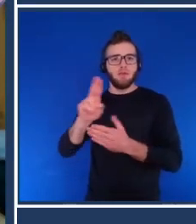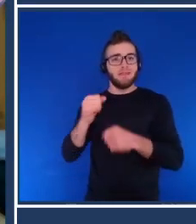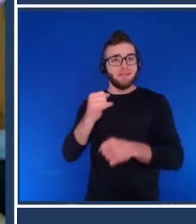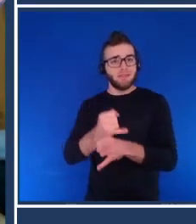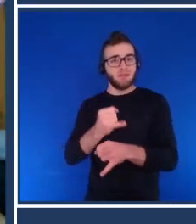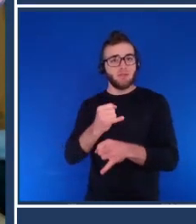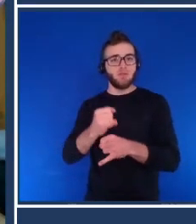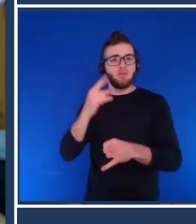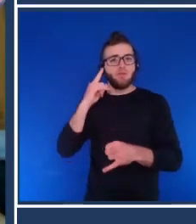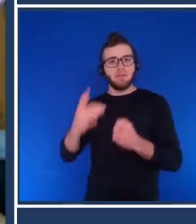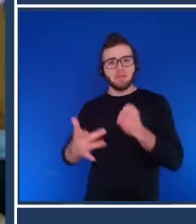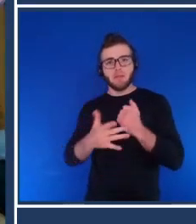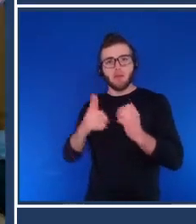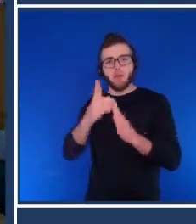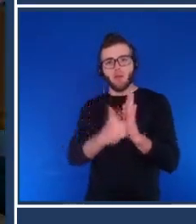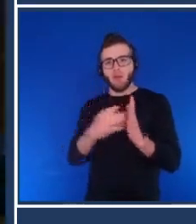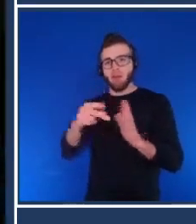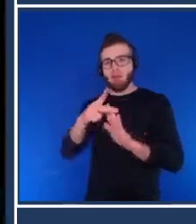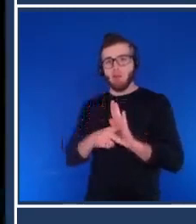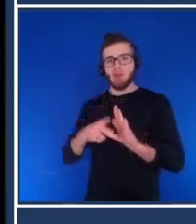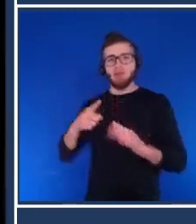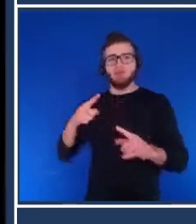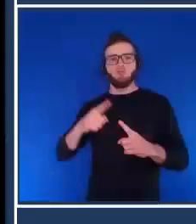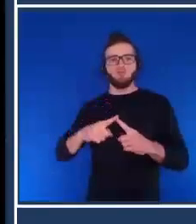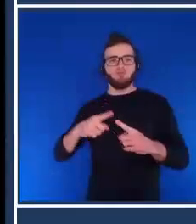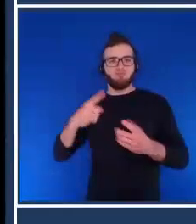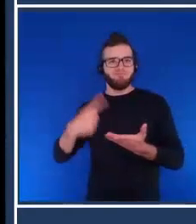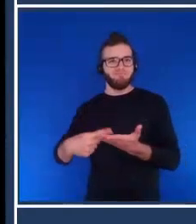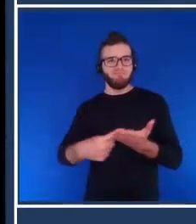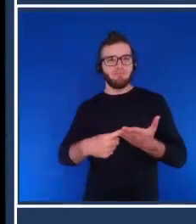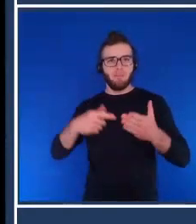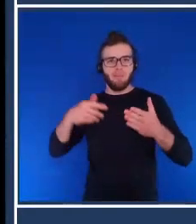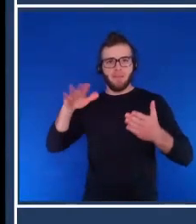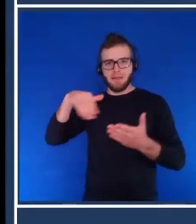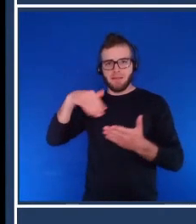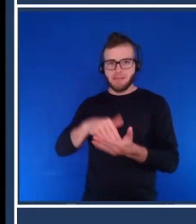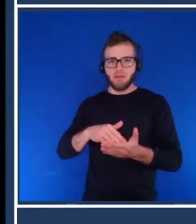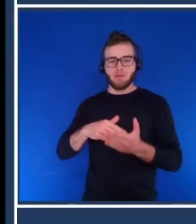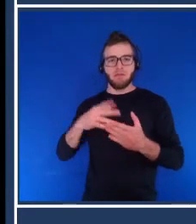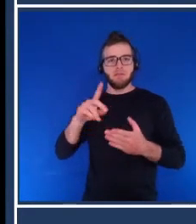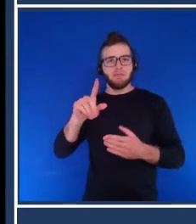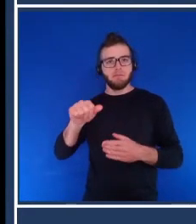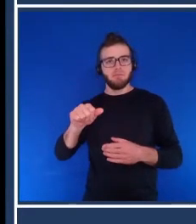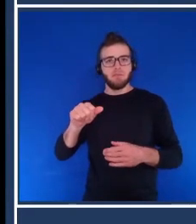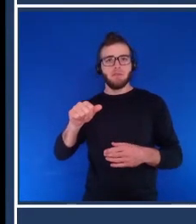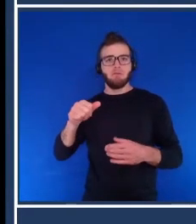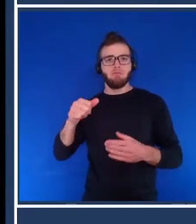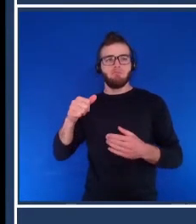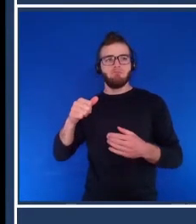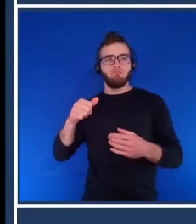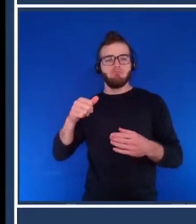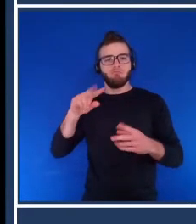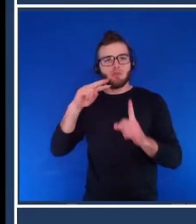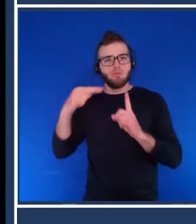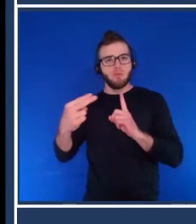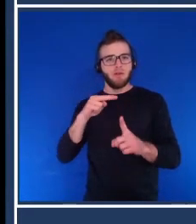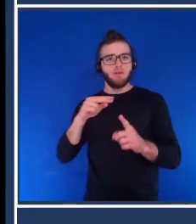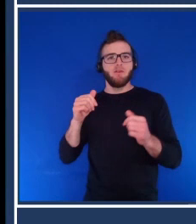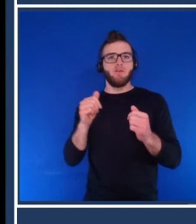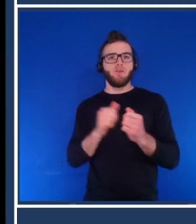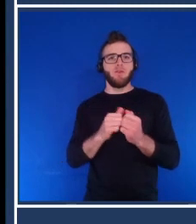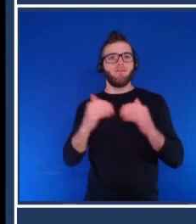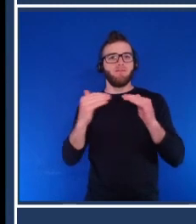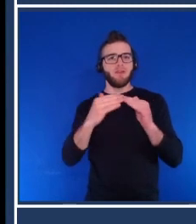convene a panel discussion on the topic of centering disability perspectives in algorithmic fairness, accountability, and transparency at